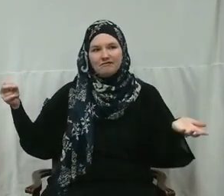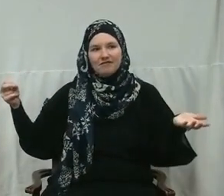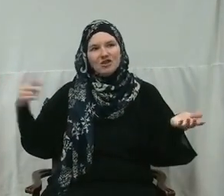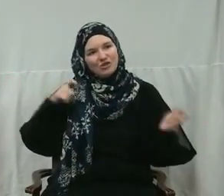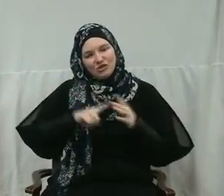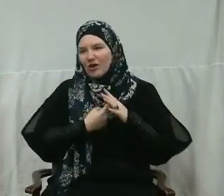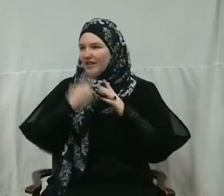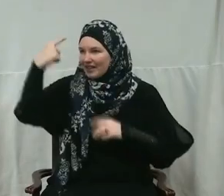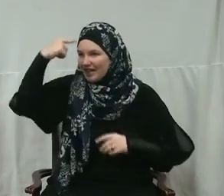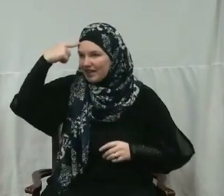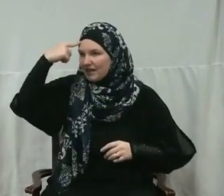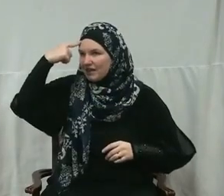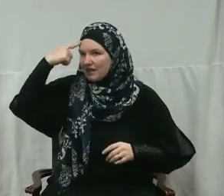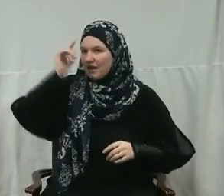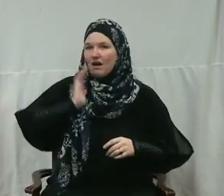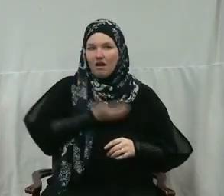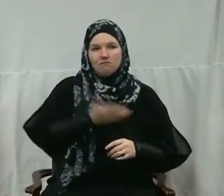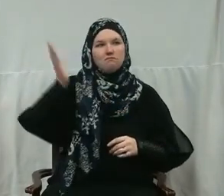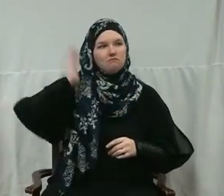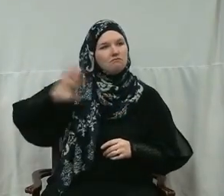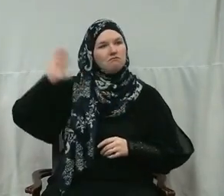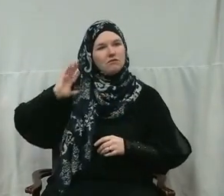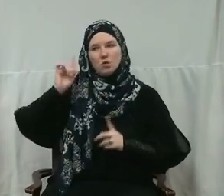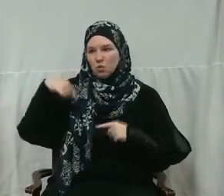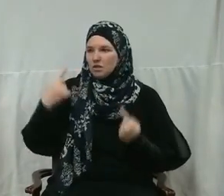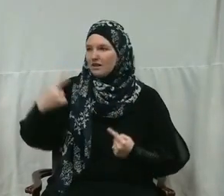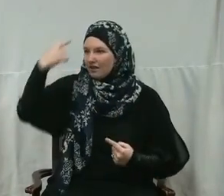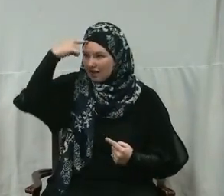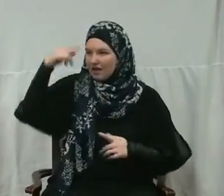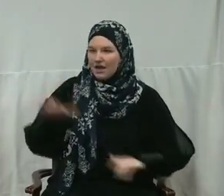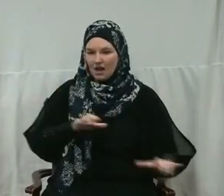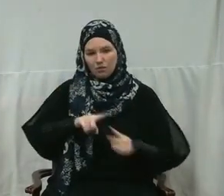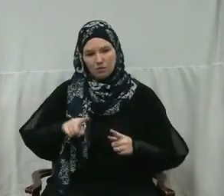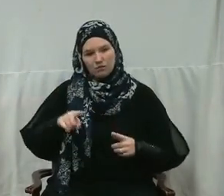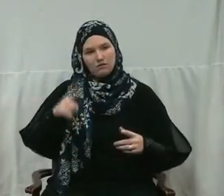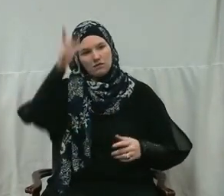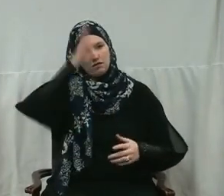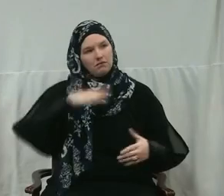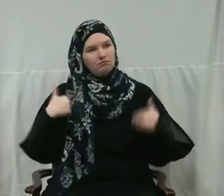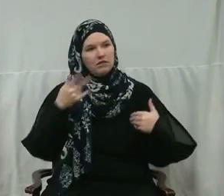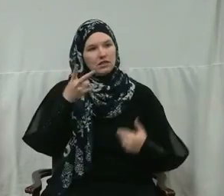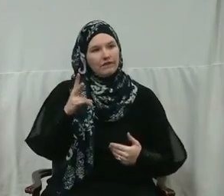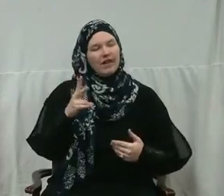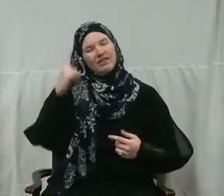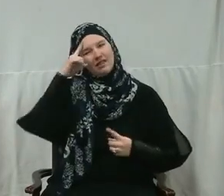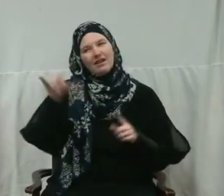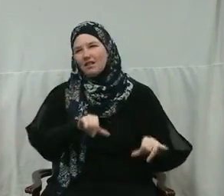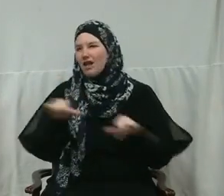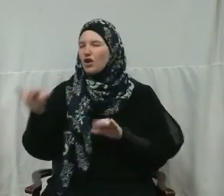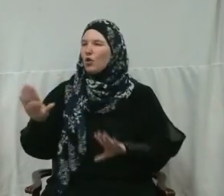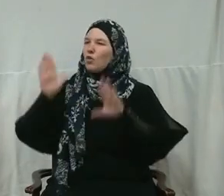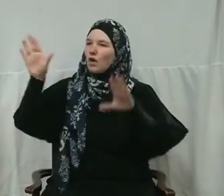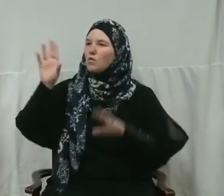thinking the way our forefathers used to think and act. To think like a great ummah. An